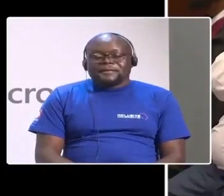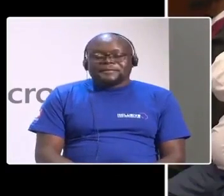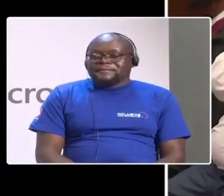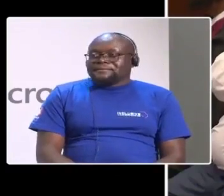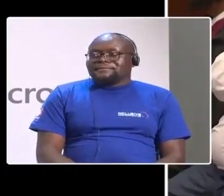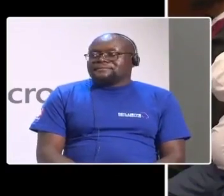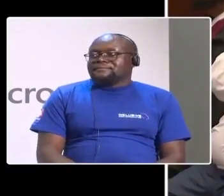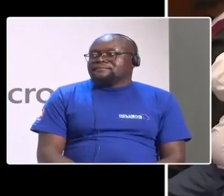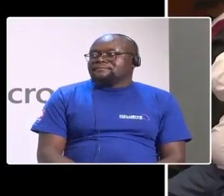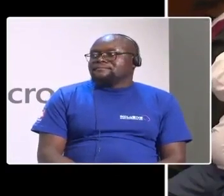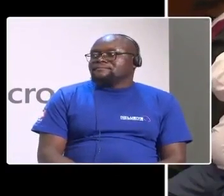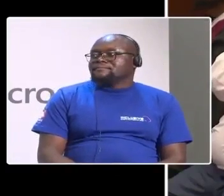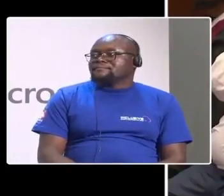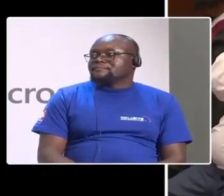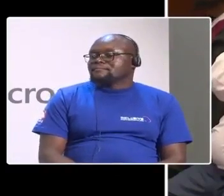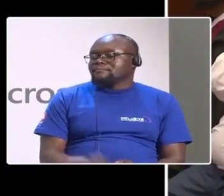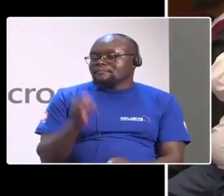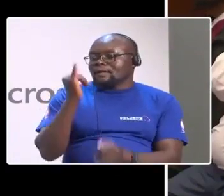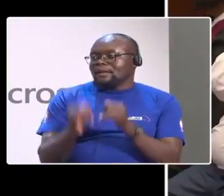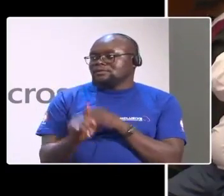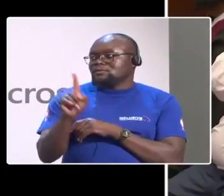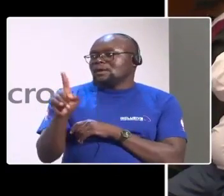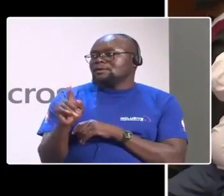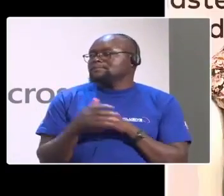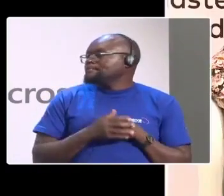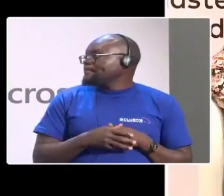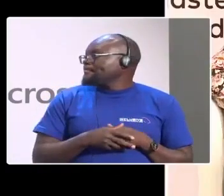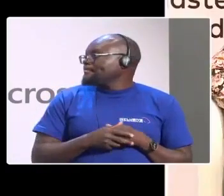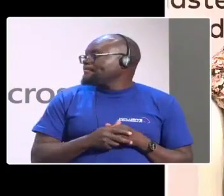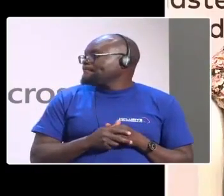Yeah, could we get the questions back on that last slide?